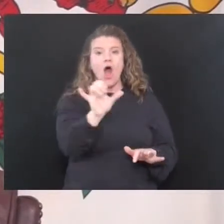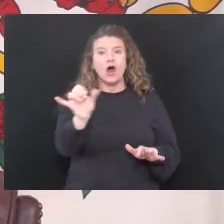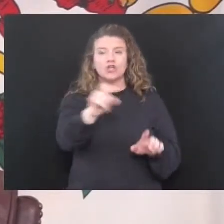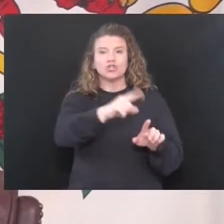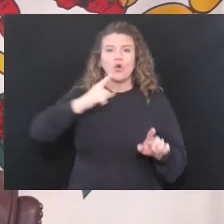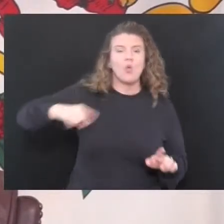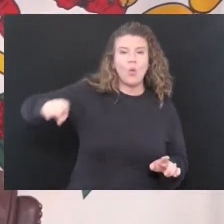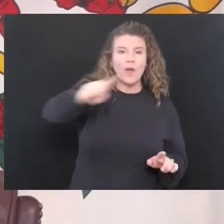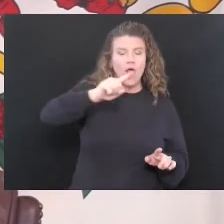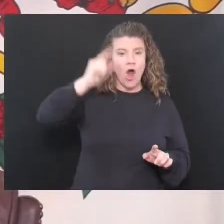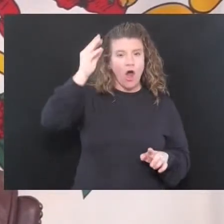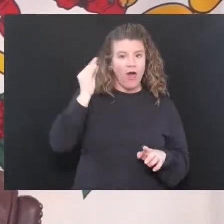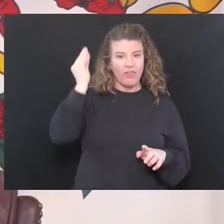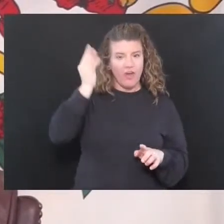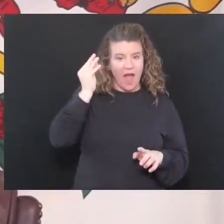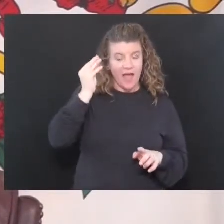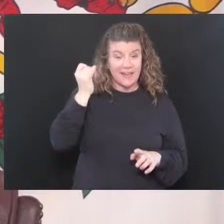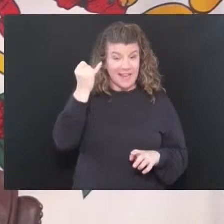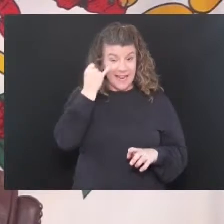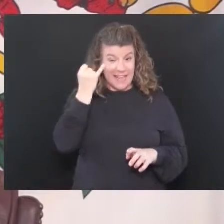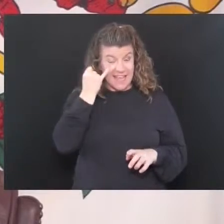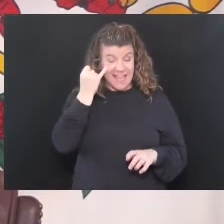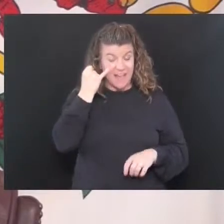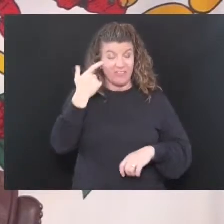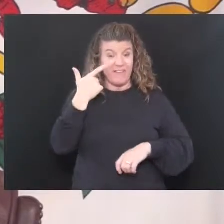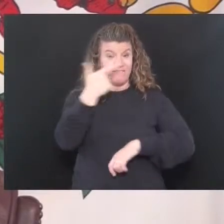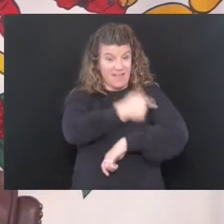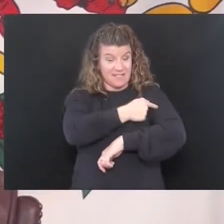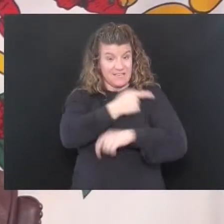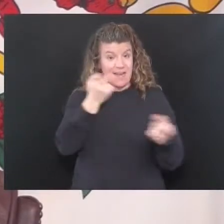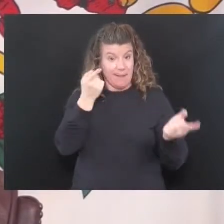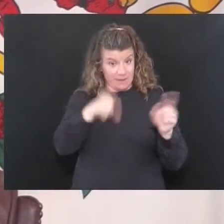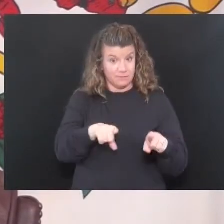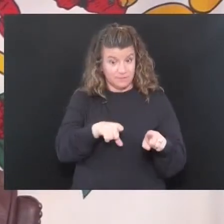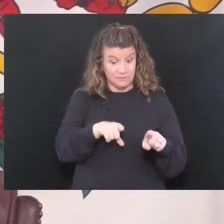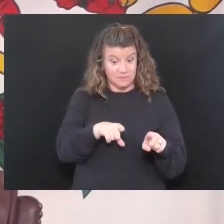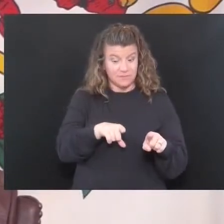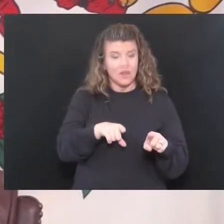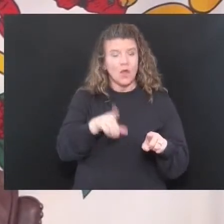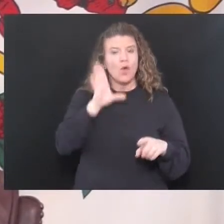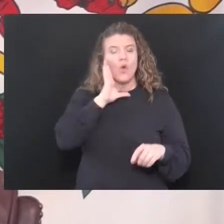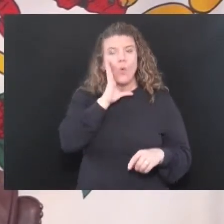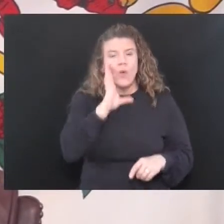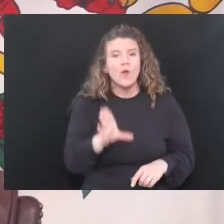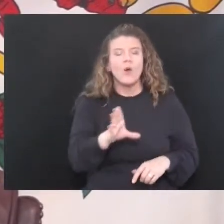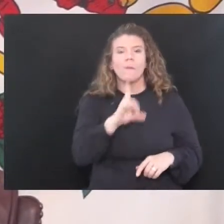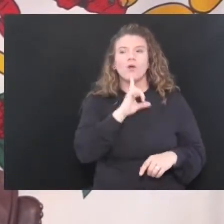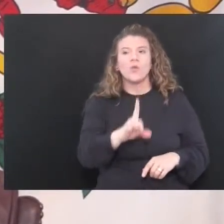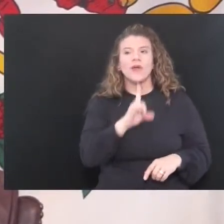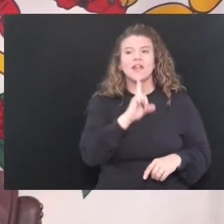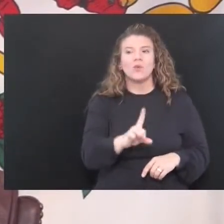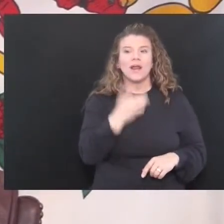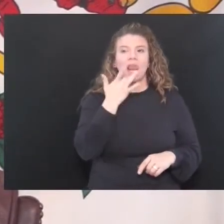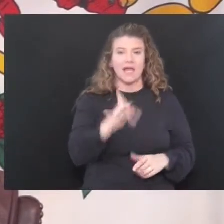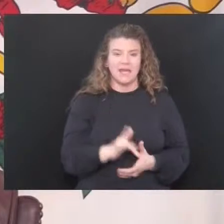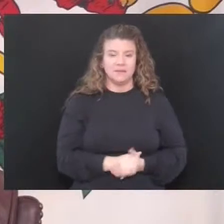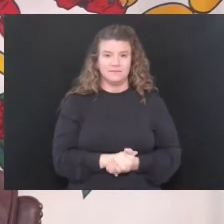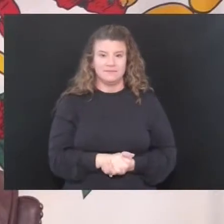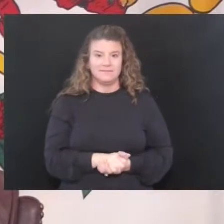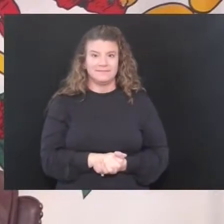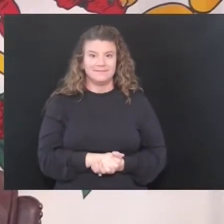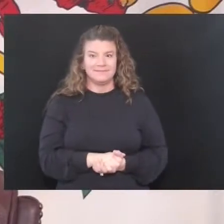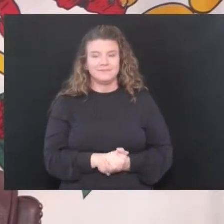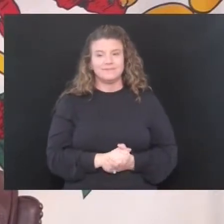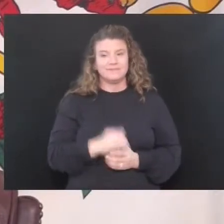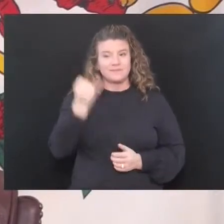all thought that if the vaccine comes, we'll be really, really lucky if it